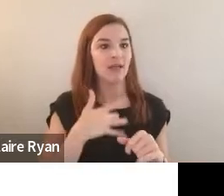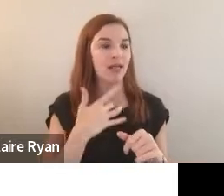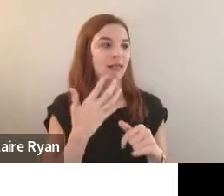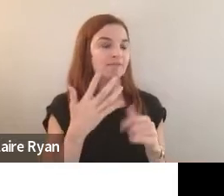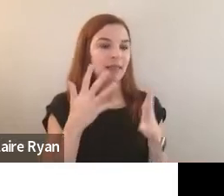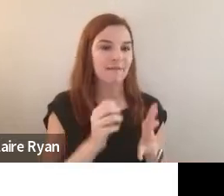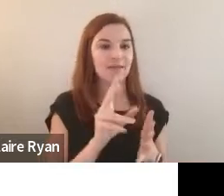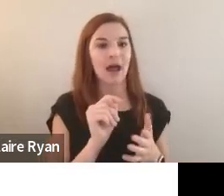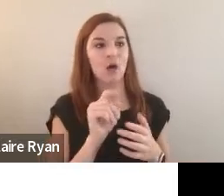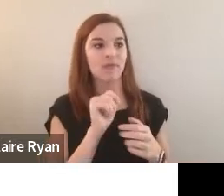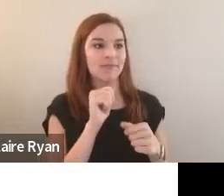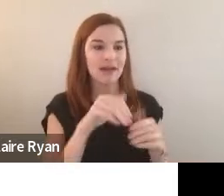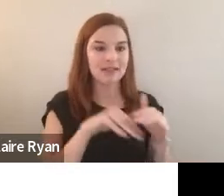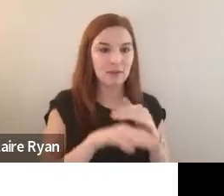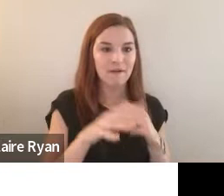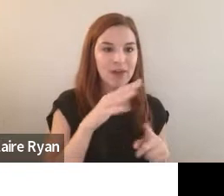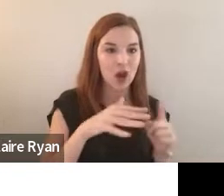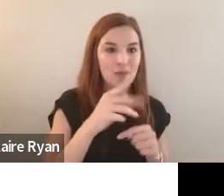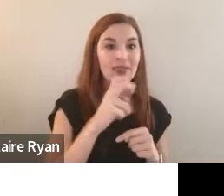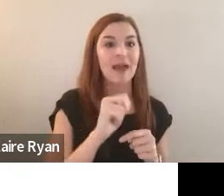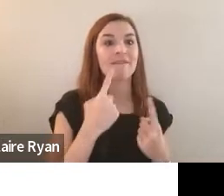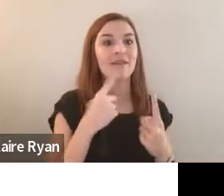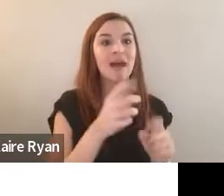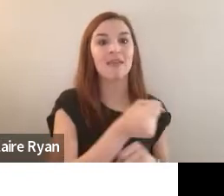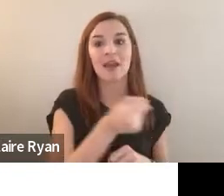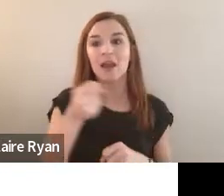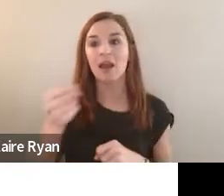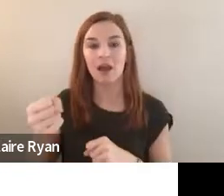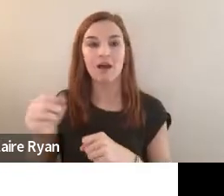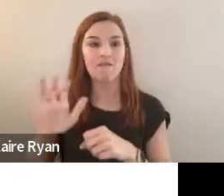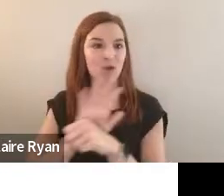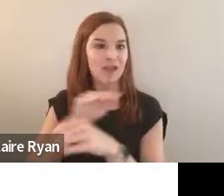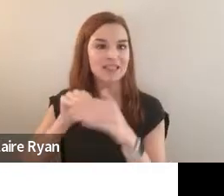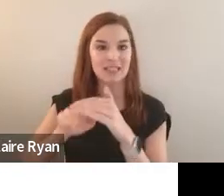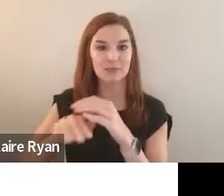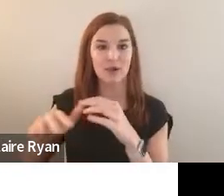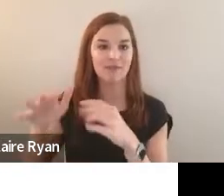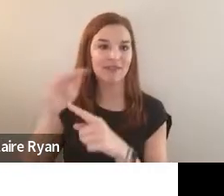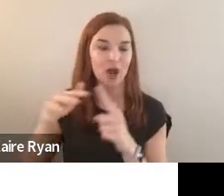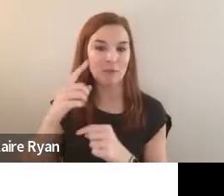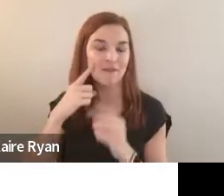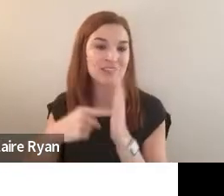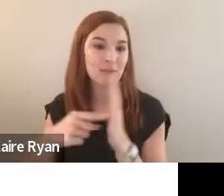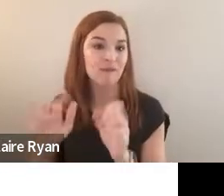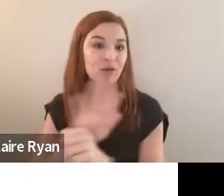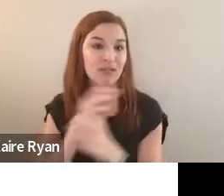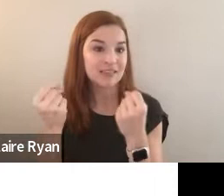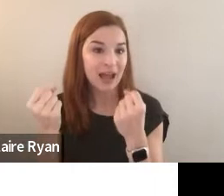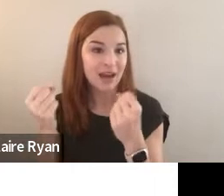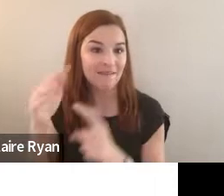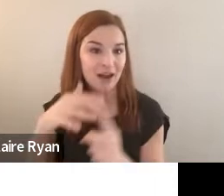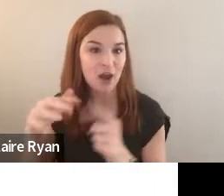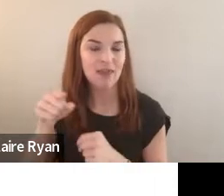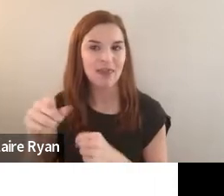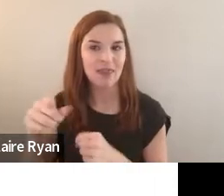their stories about this, saying that they did feel left out. They didn't have access within the environment where they were placed. It wasn't a